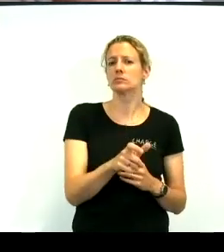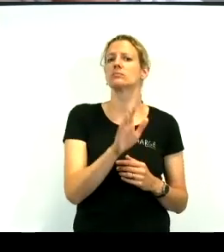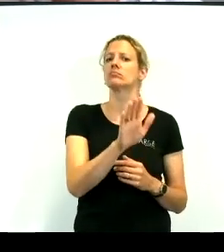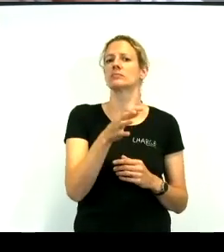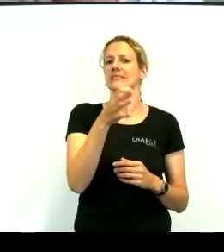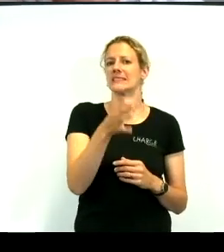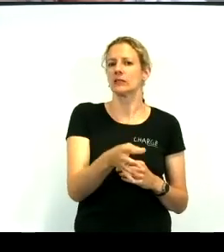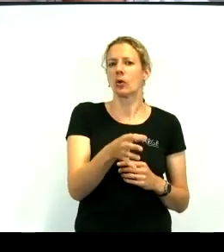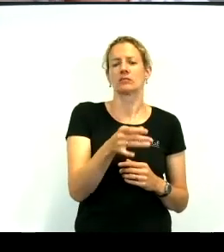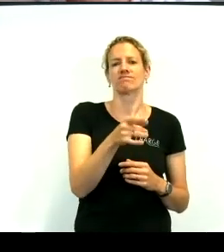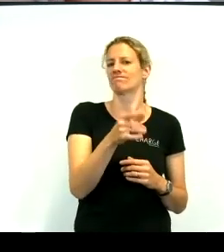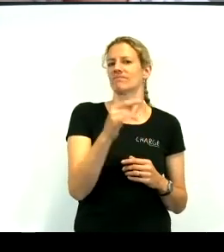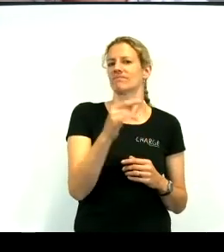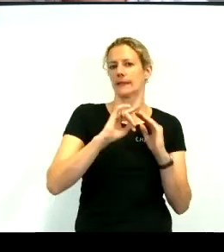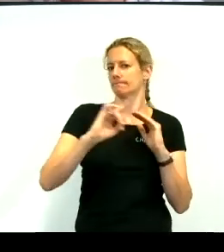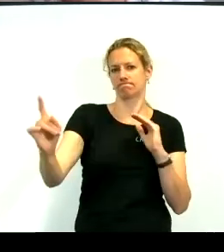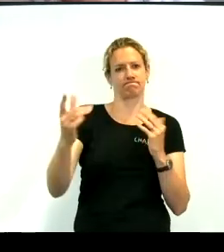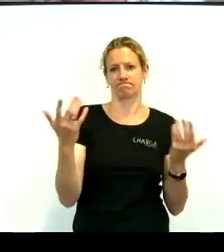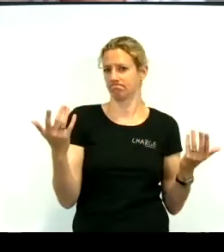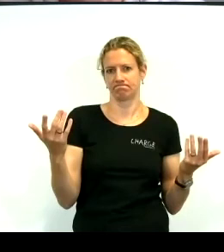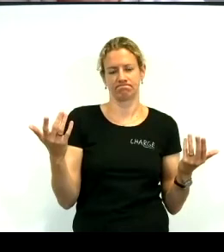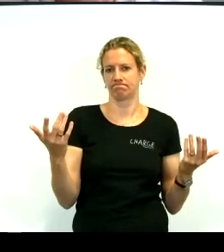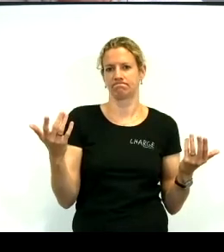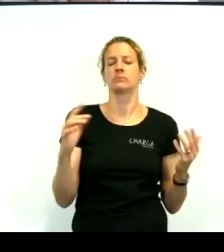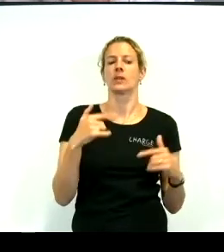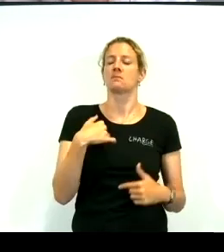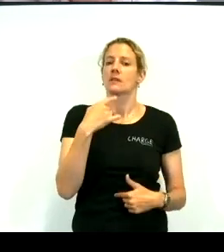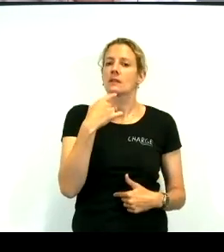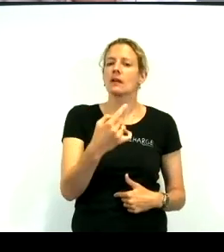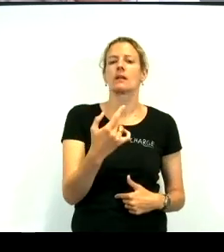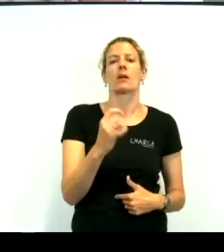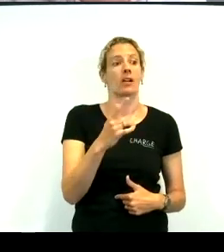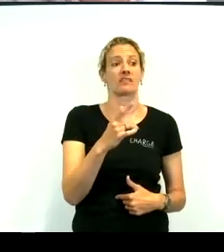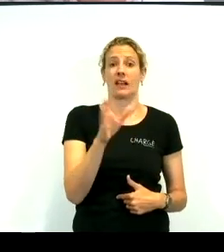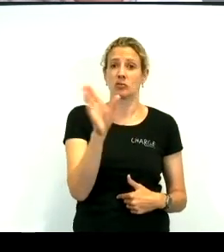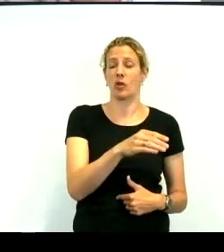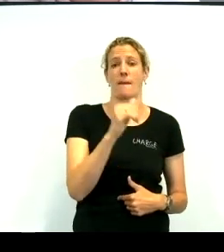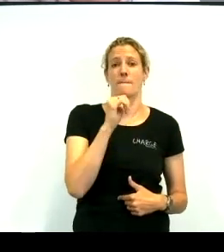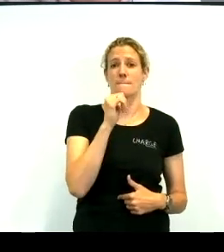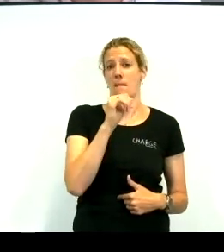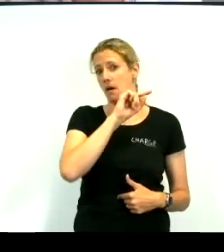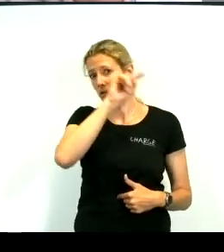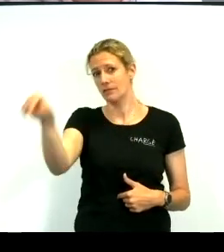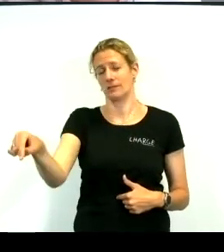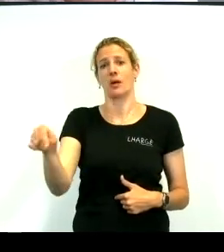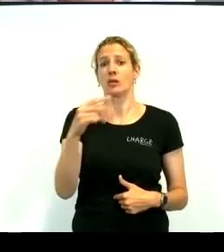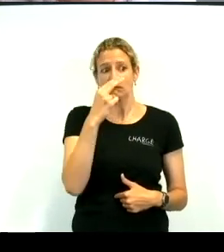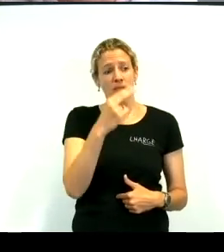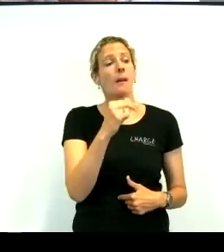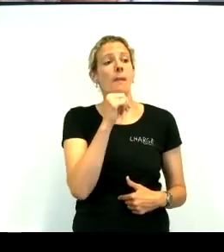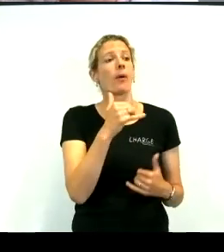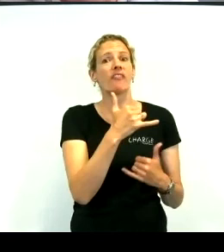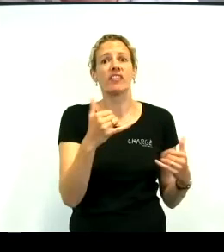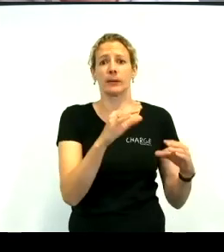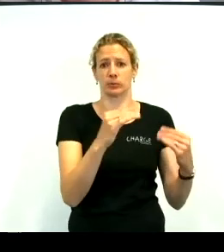with Dad and see Dad pee in the loo, because they need to know that this is what everybody else does. And so